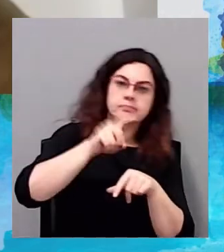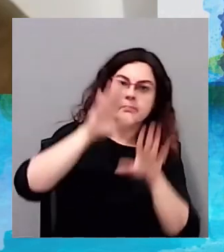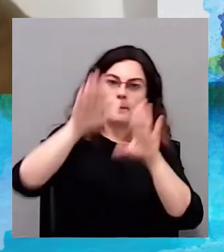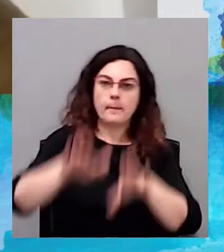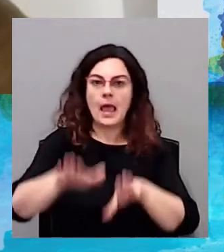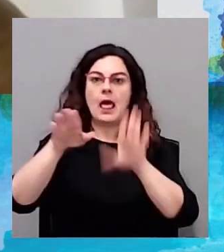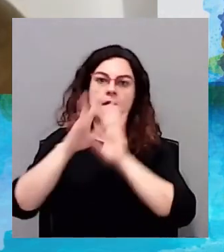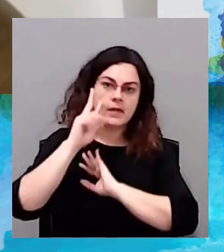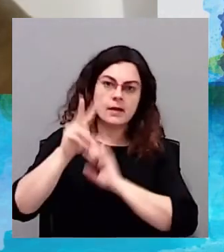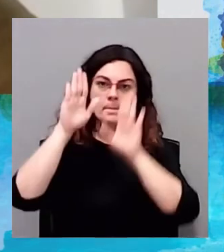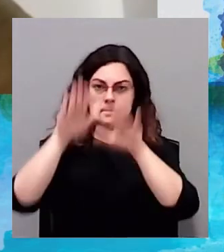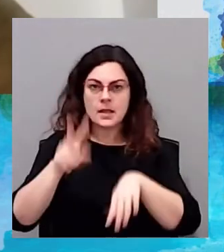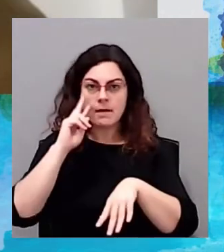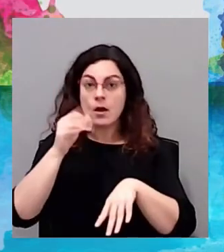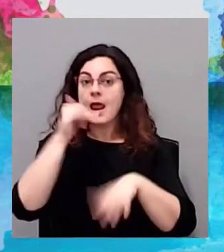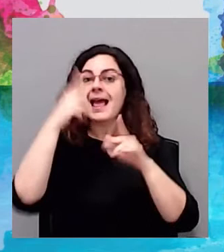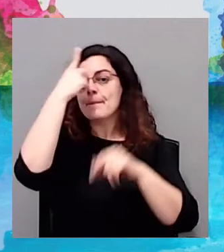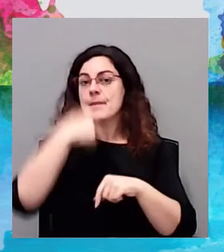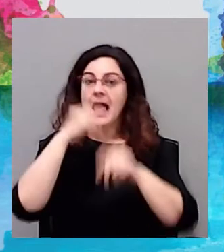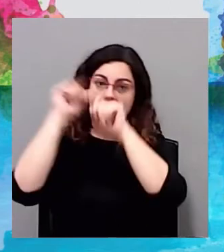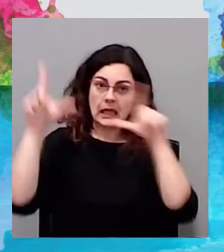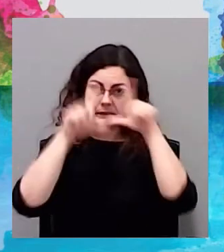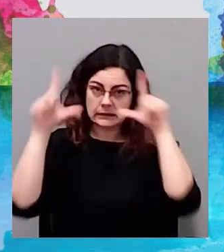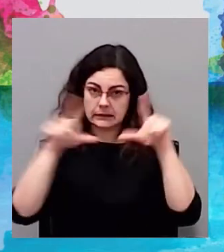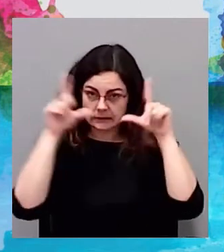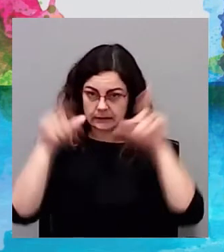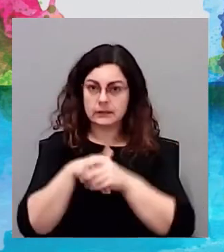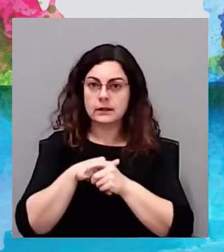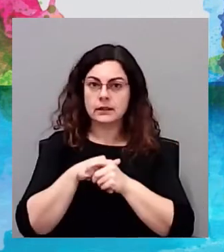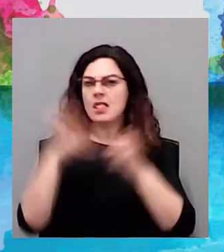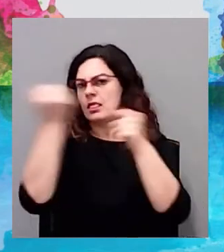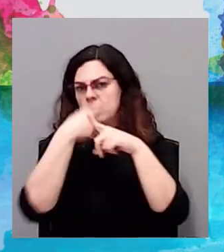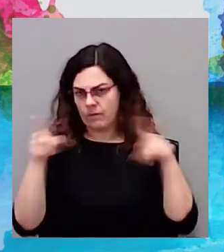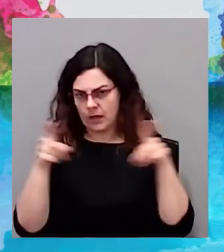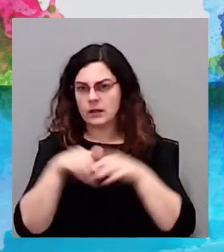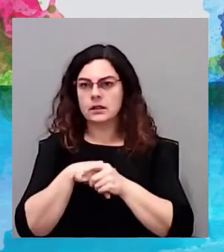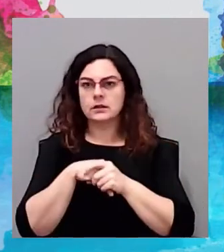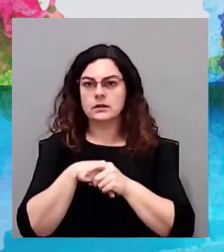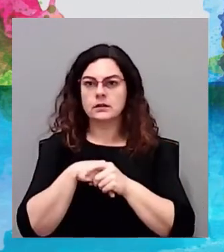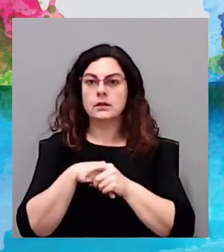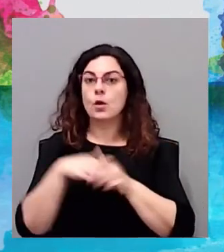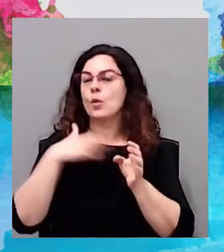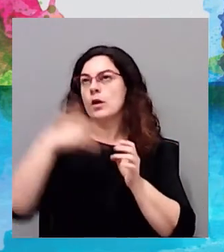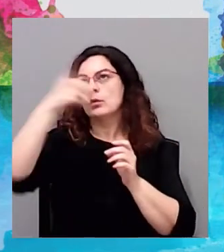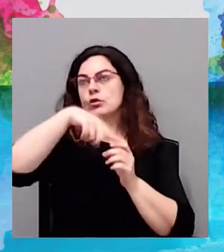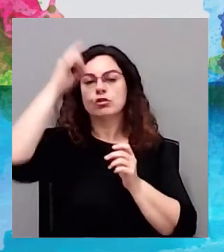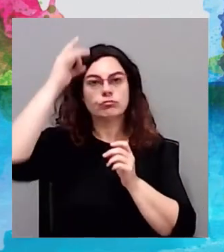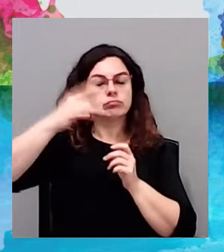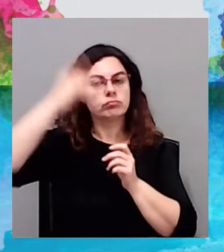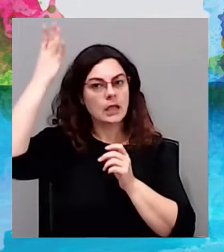Instead of going through the video, I'm just going to show you a series of pictures, which are quite different. And